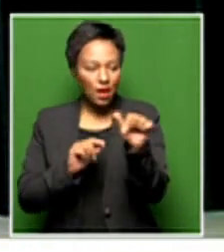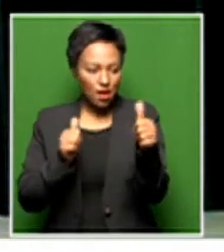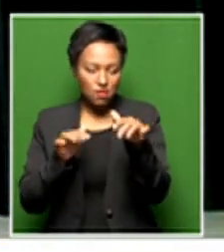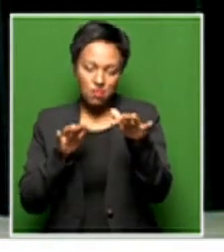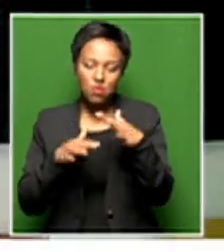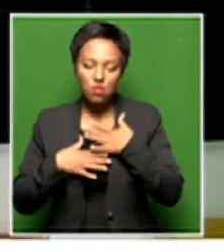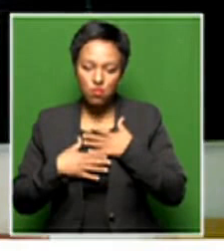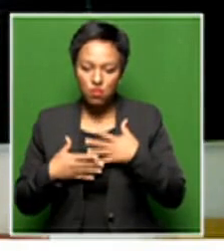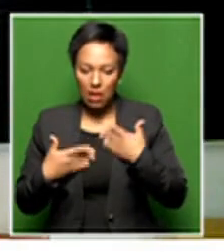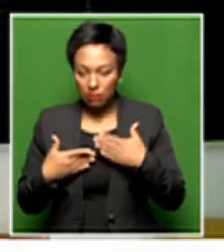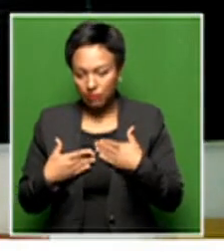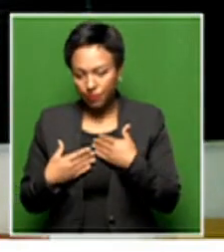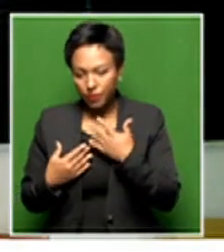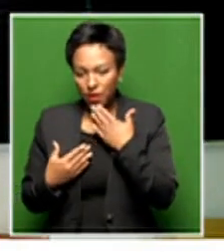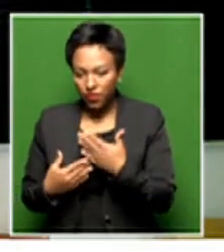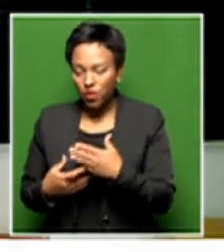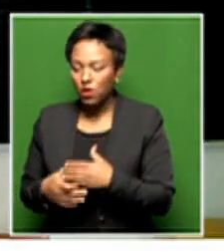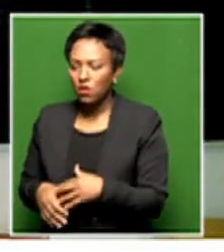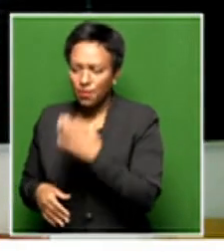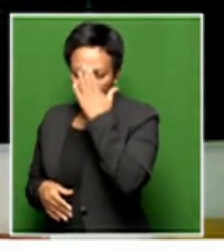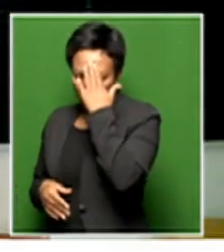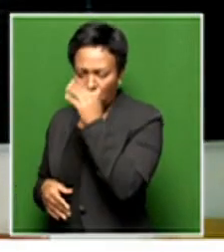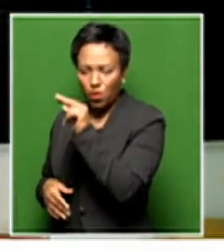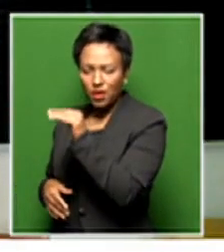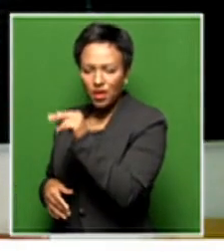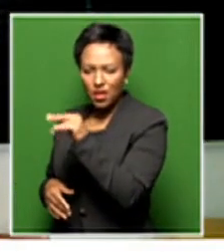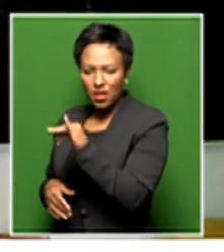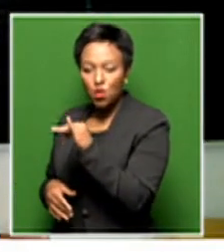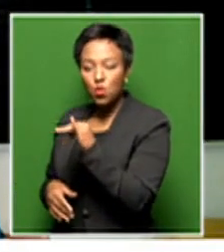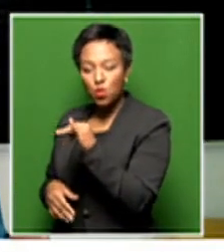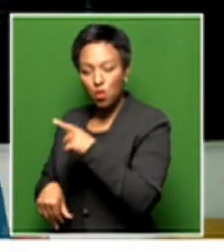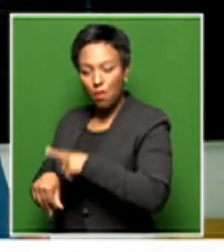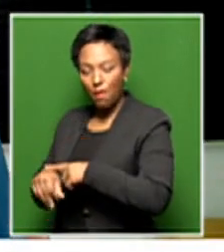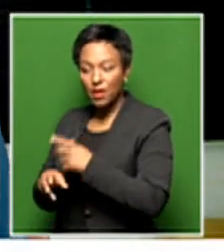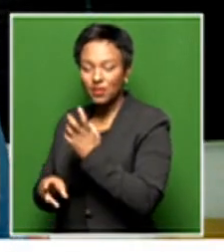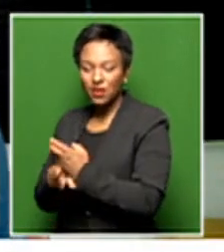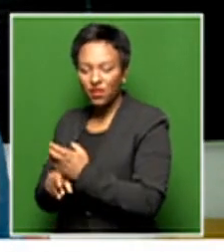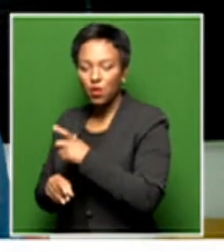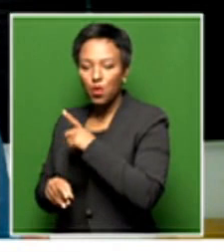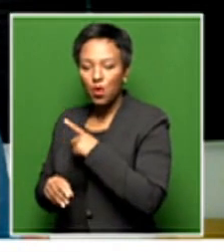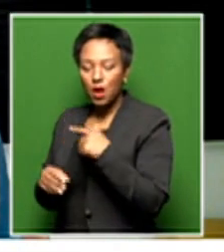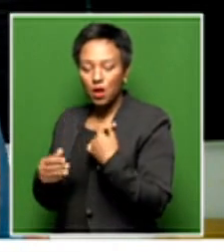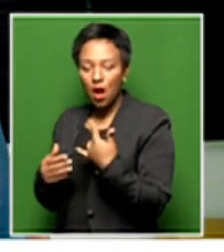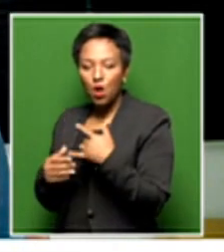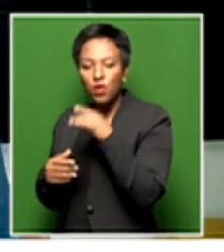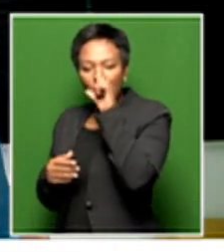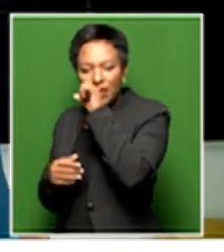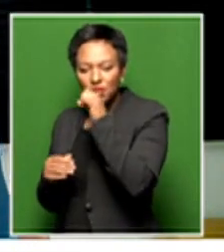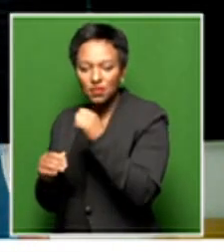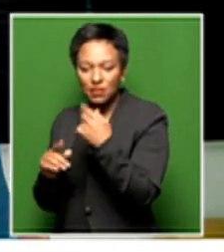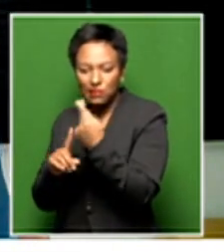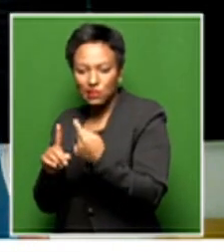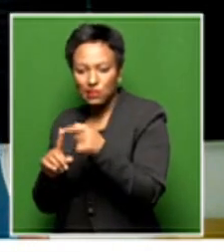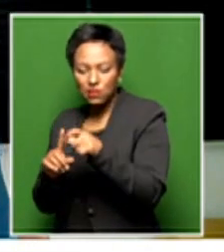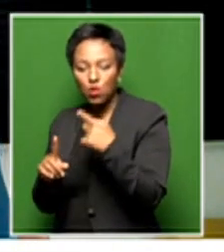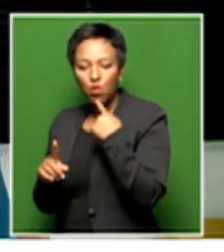that this is an incredibly difficult moment or period for most artists because of the lockdown and with some